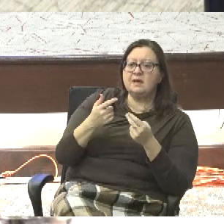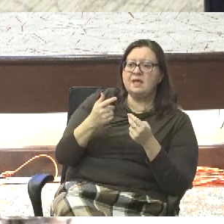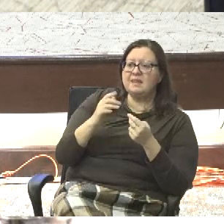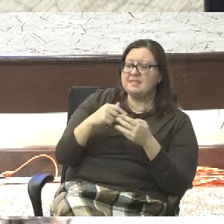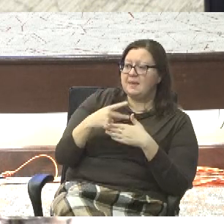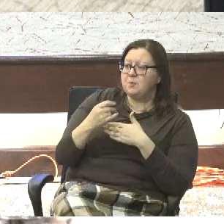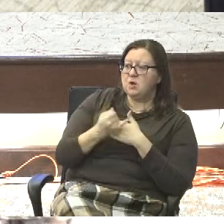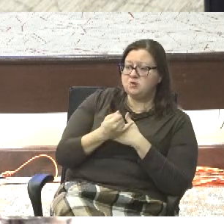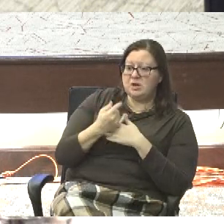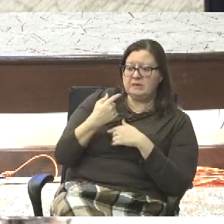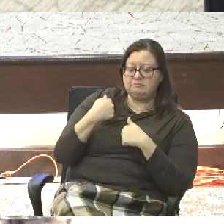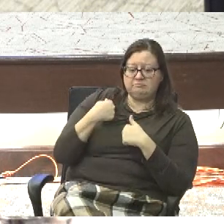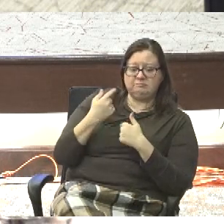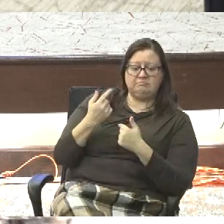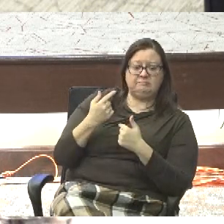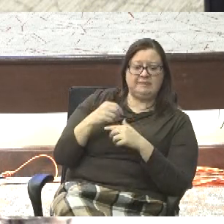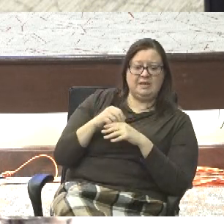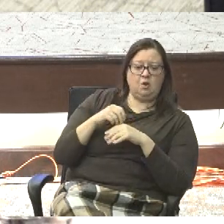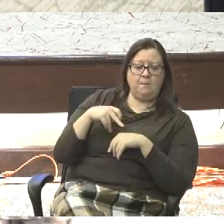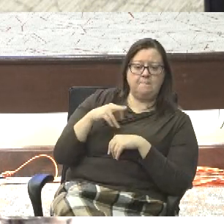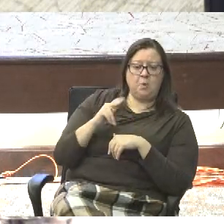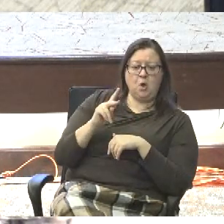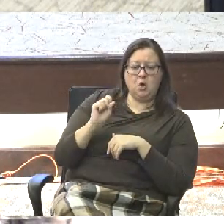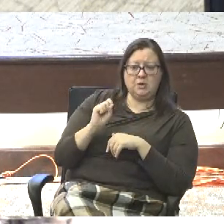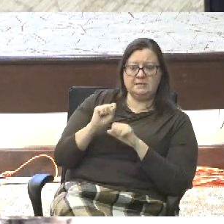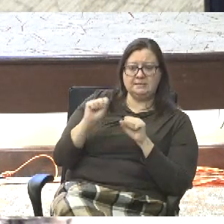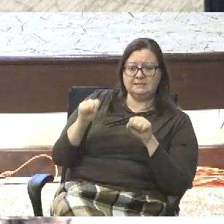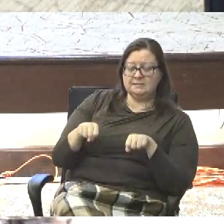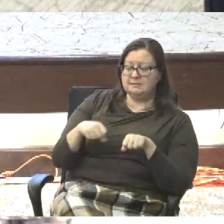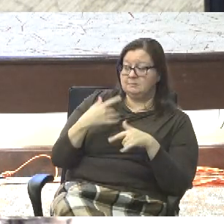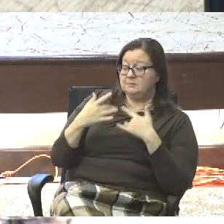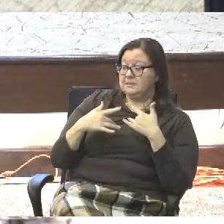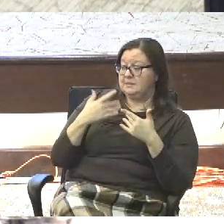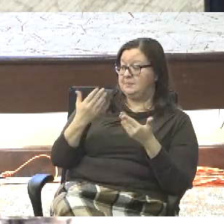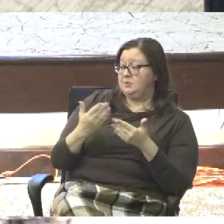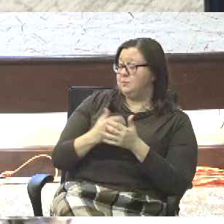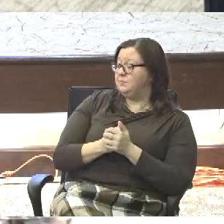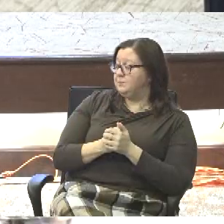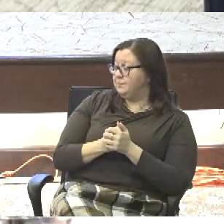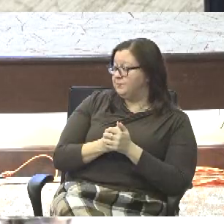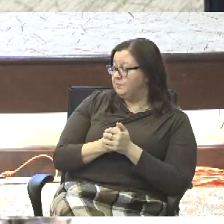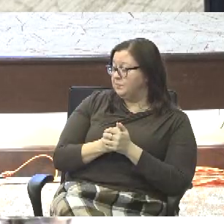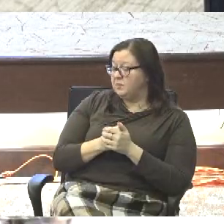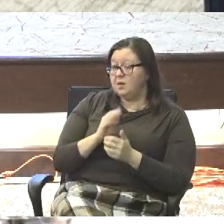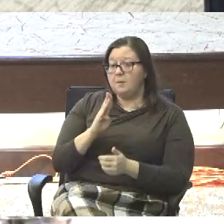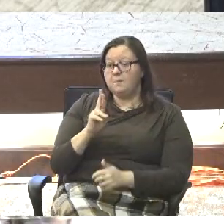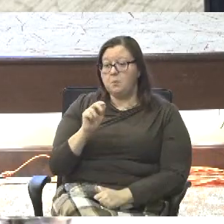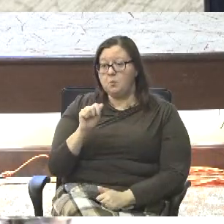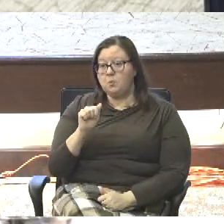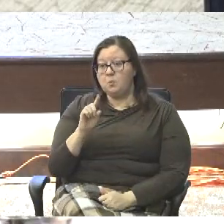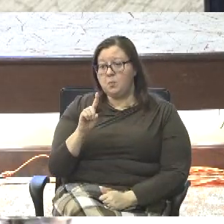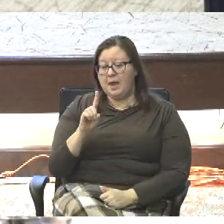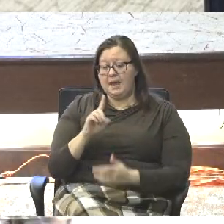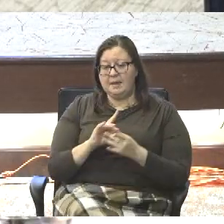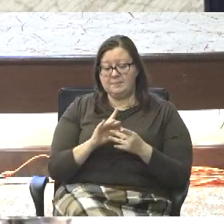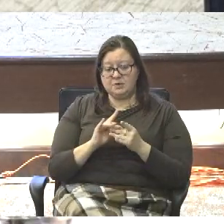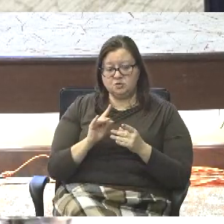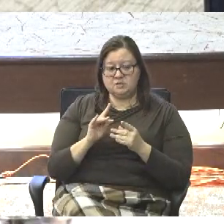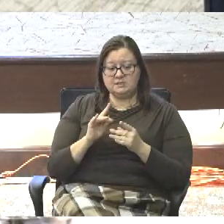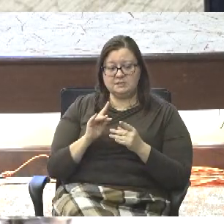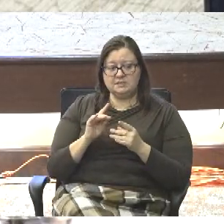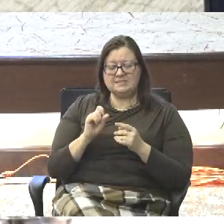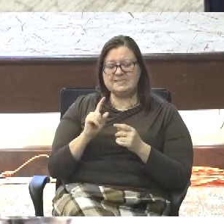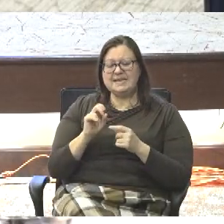project we've done in our park system. So excited to be here. As Bradley and City Manager Ford mentioned, this is a